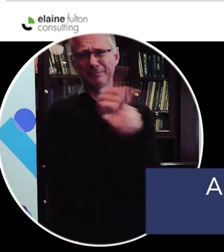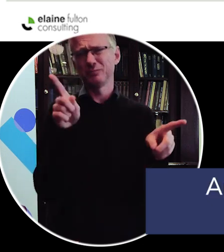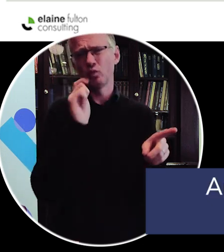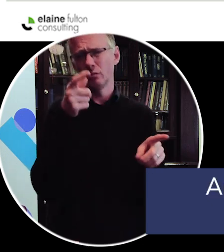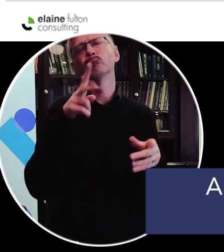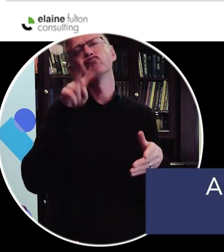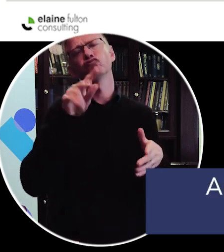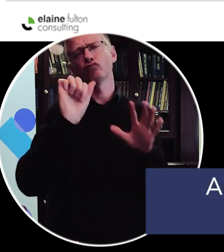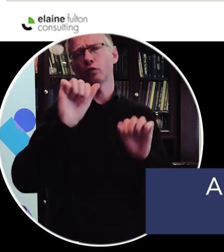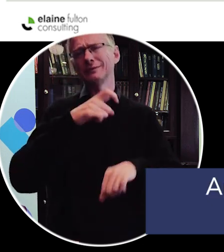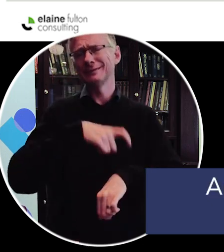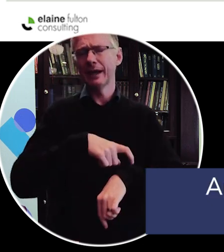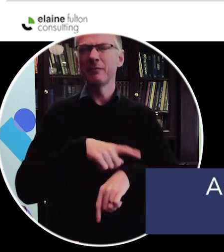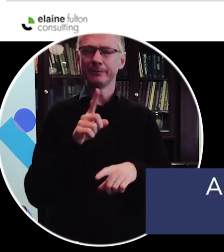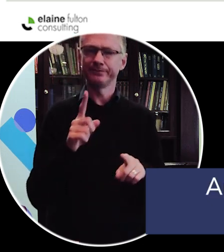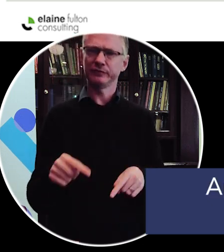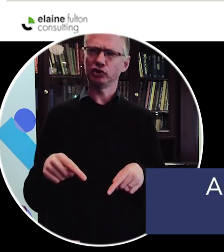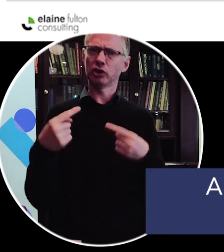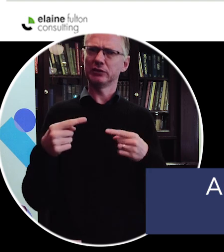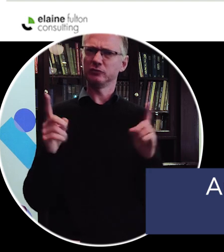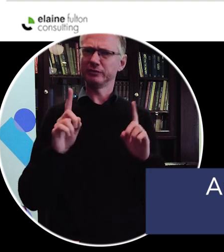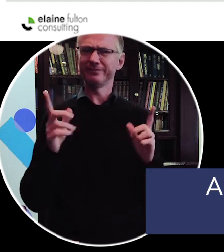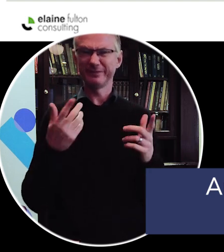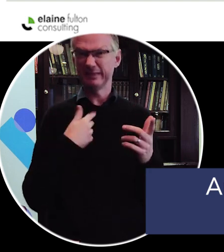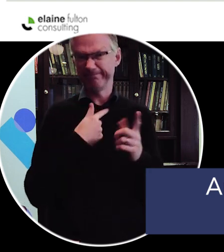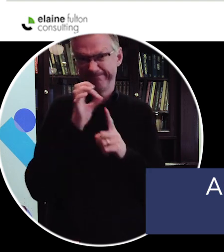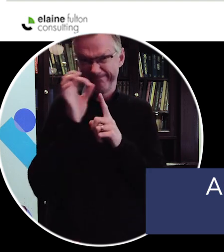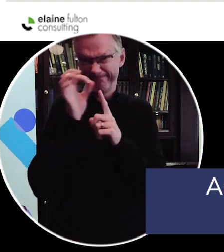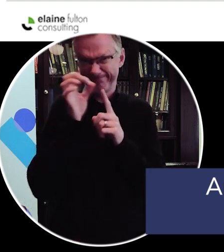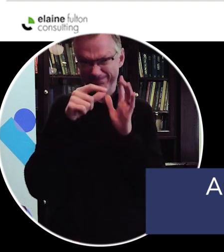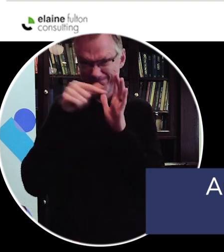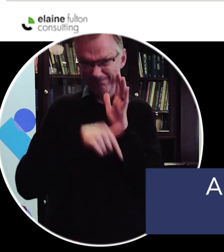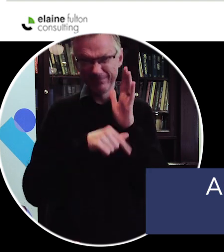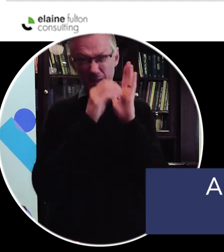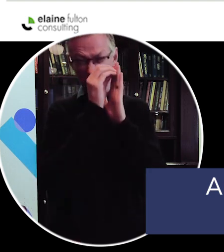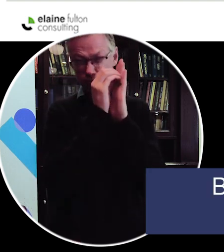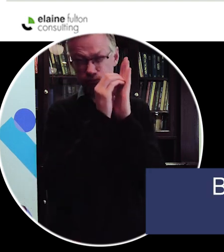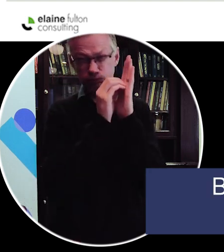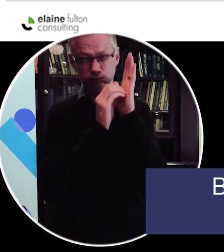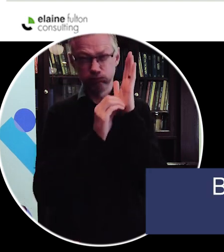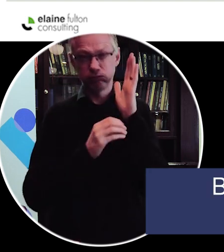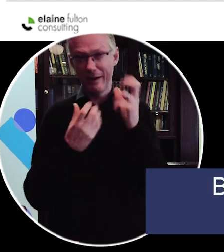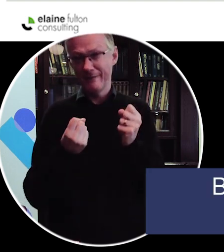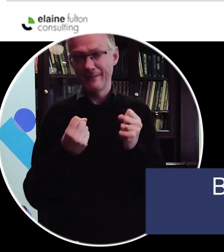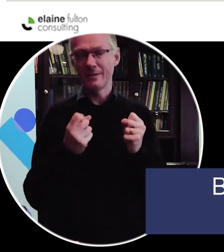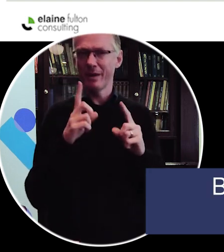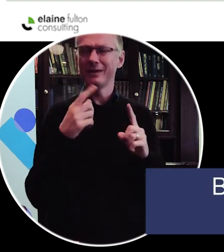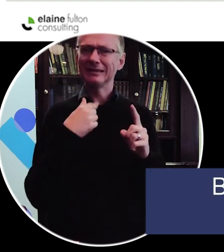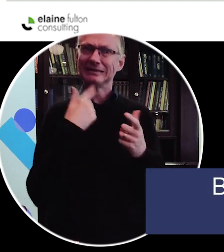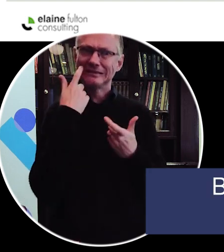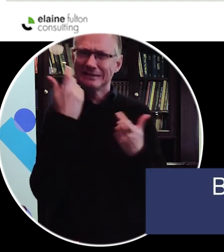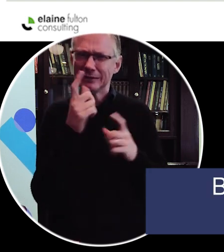done in terms of that challenge, we put lots of detail in, we've stripped it out. But what we're seeking